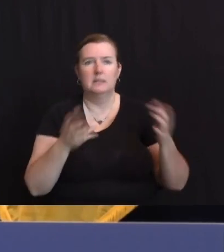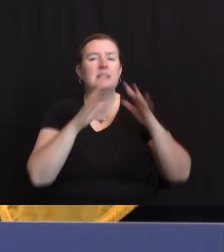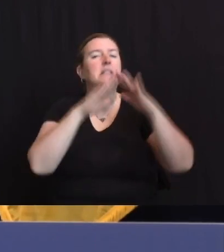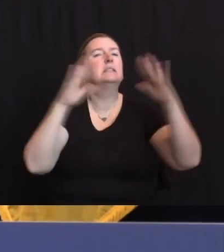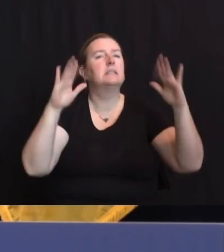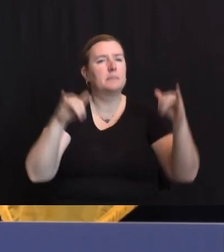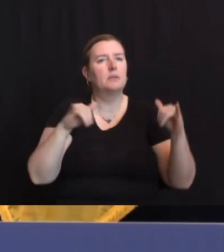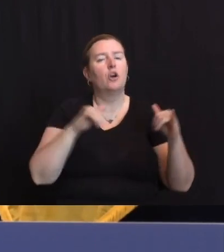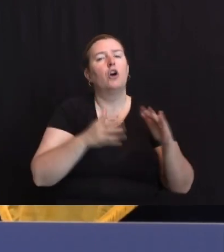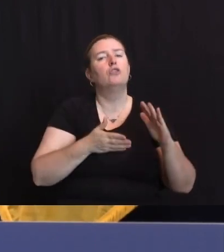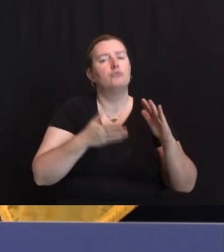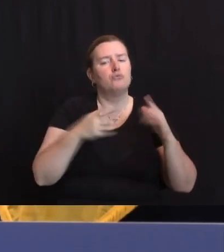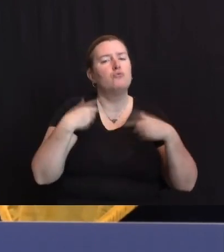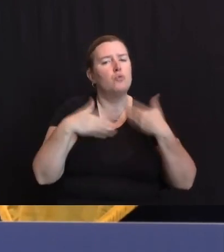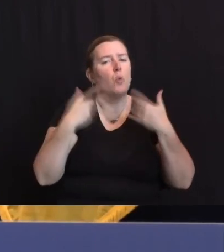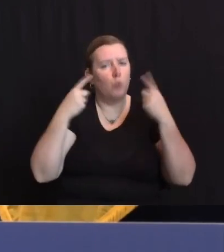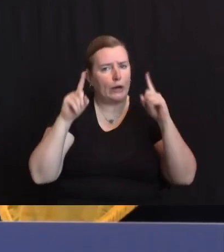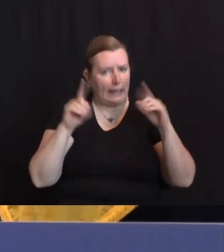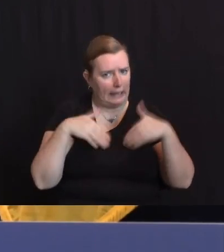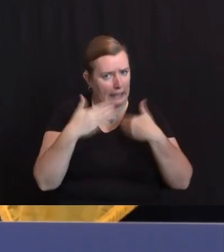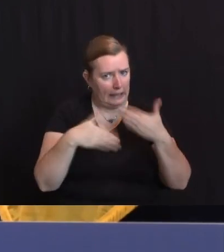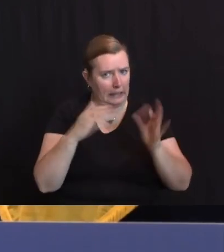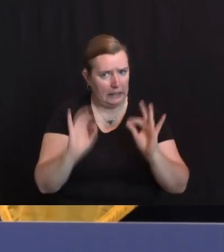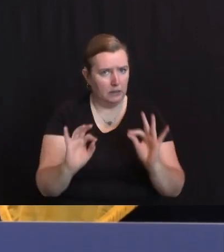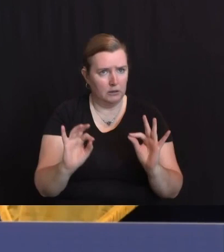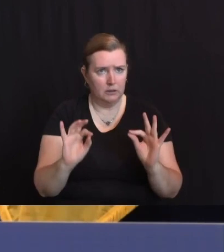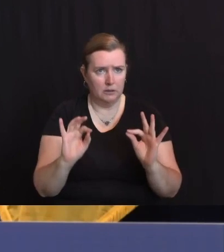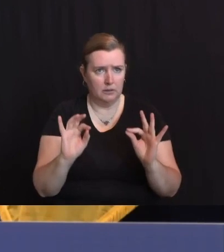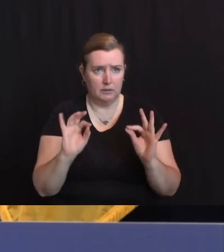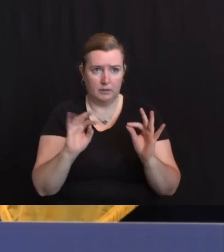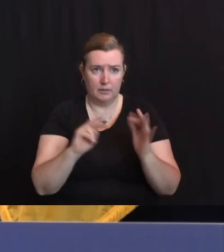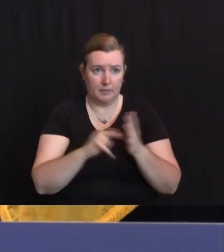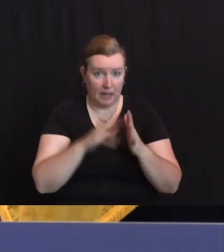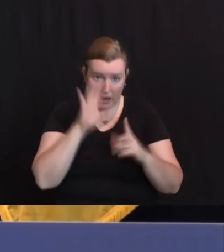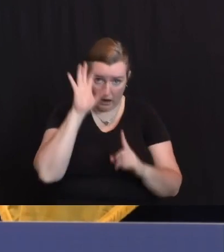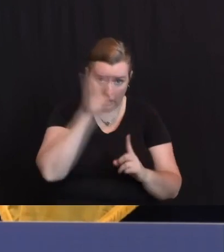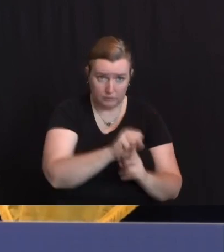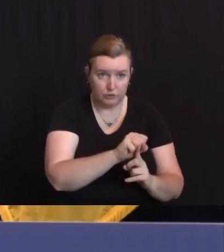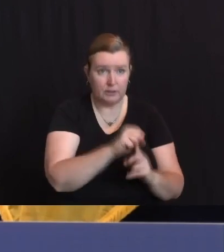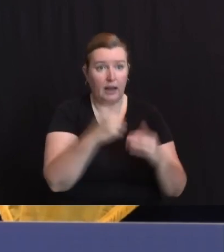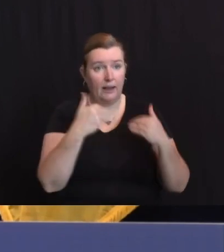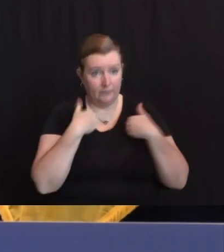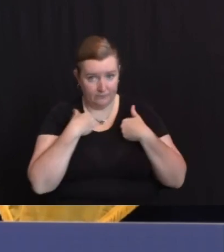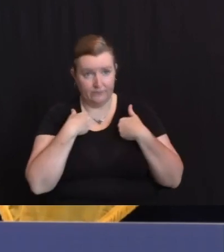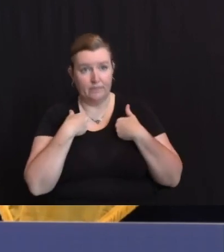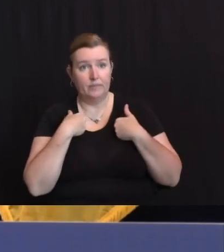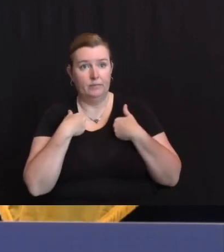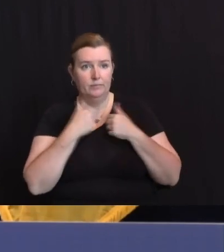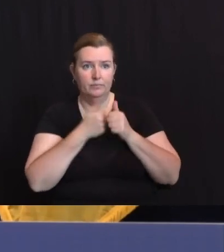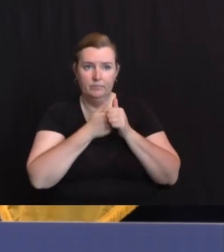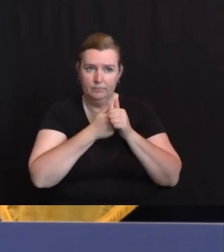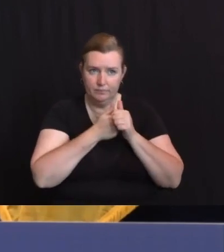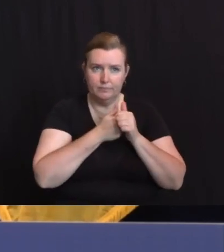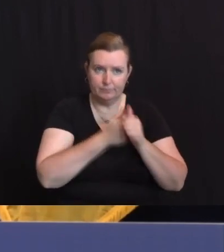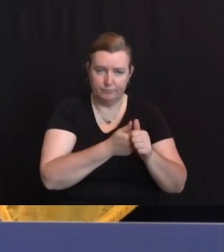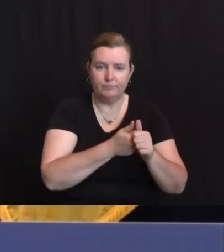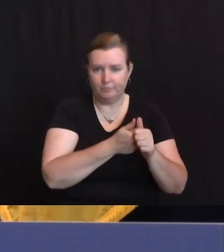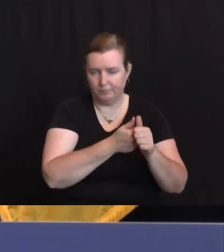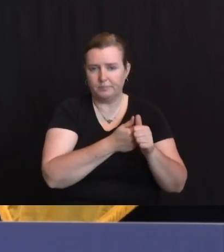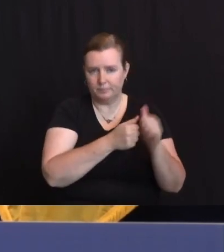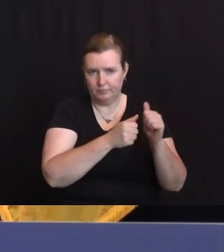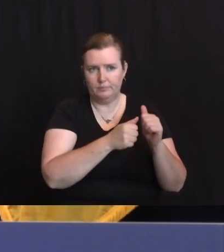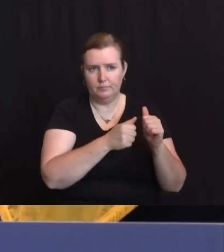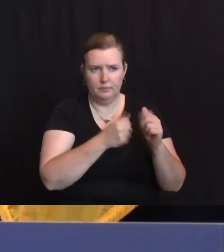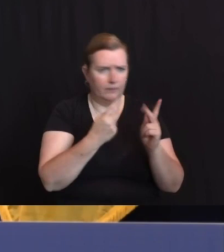there's a case, it's being traced, tracked. Obviously, a bright line between is it an in-school